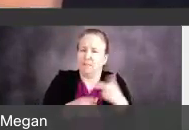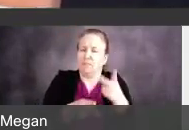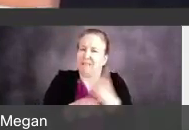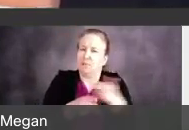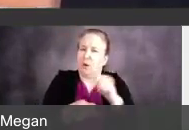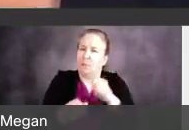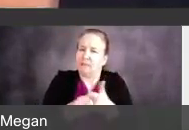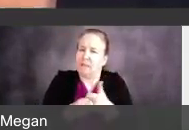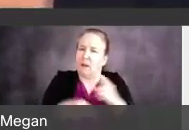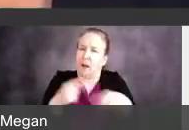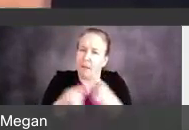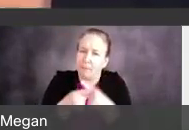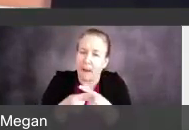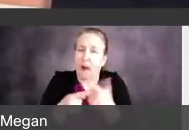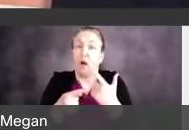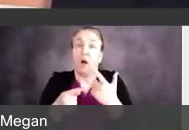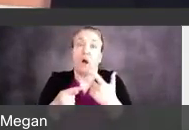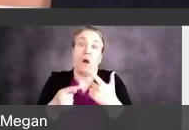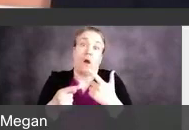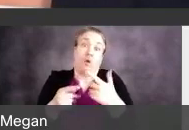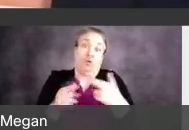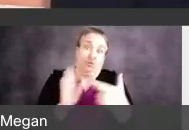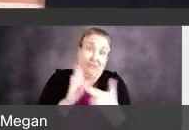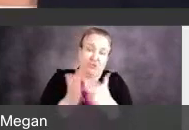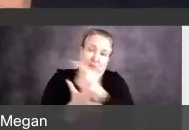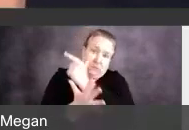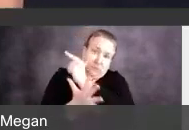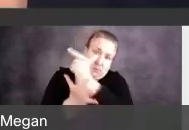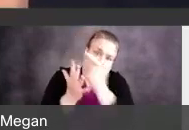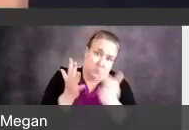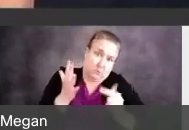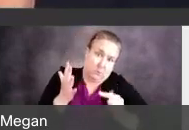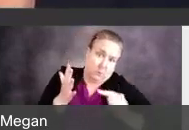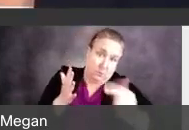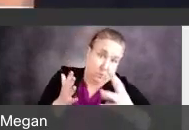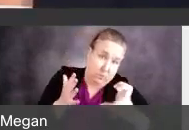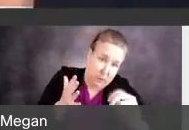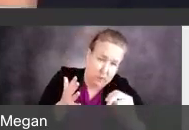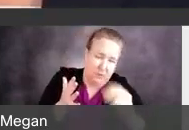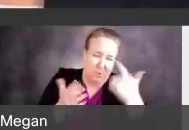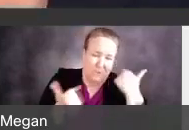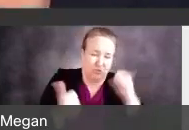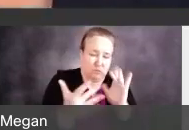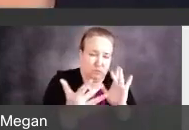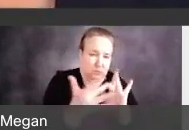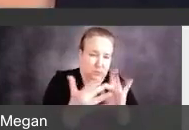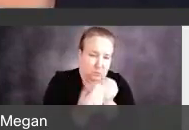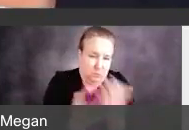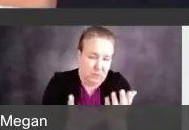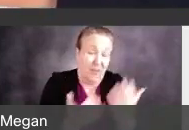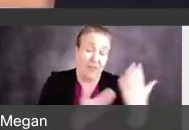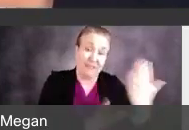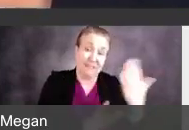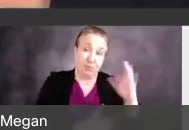about where you are in the line of registrants. As of 9:30 this morning, we have